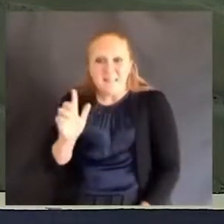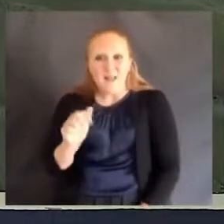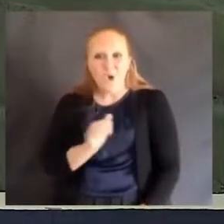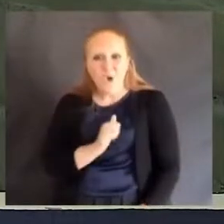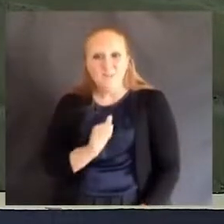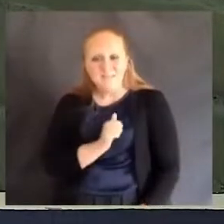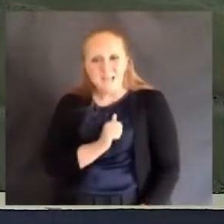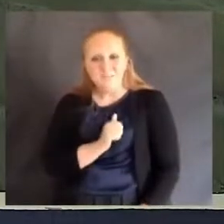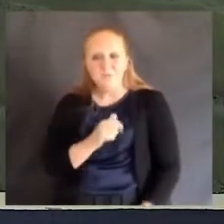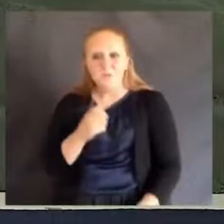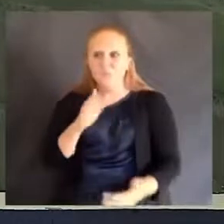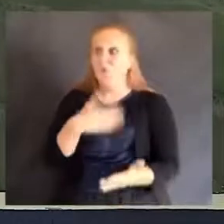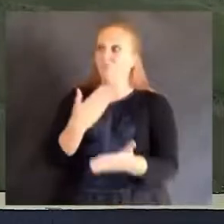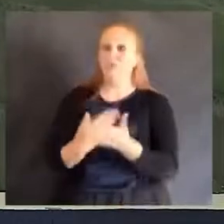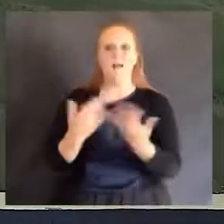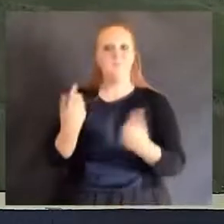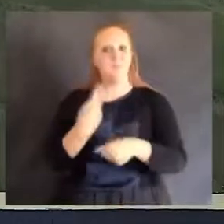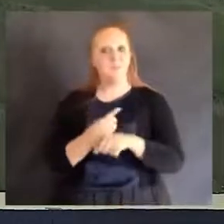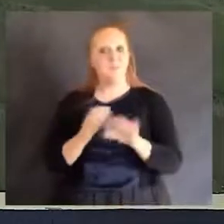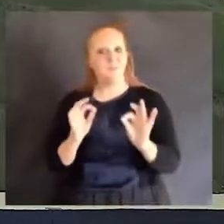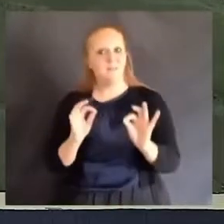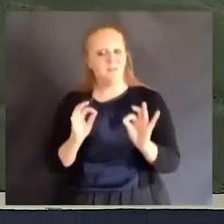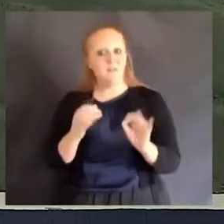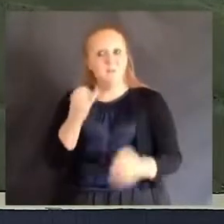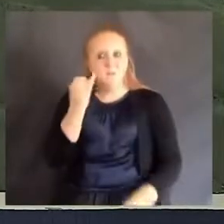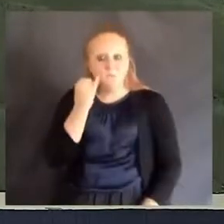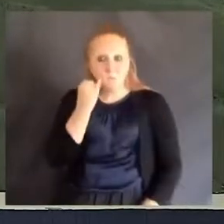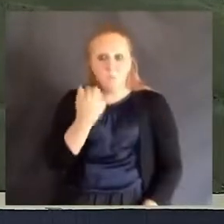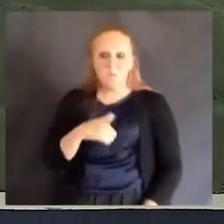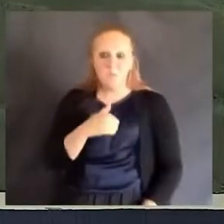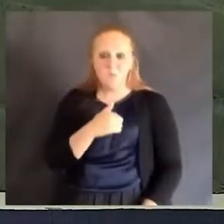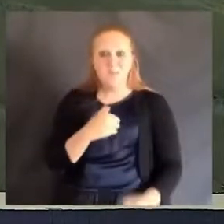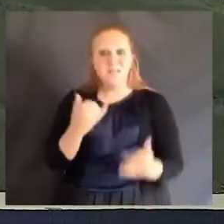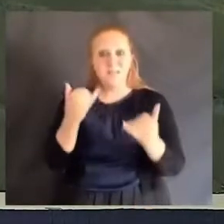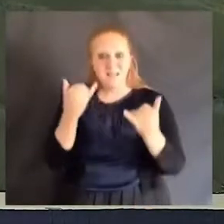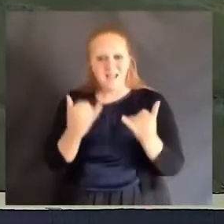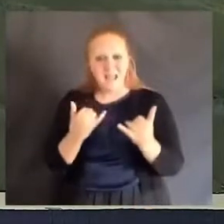themselves. And if we see that infection rate go back up again,